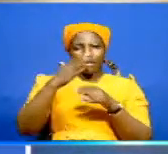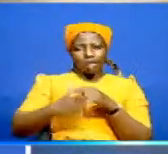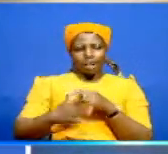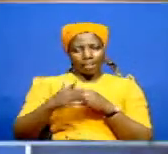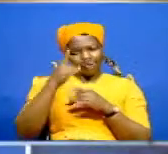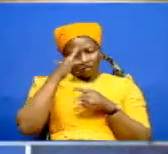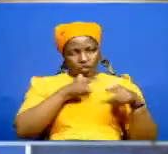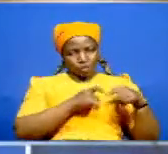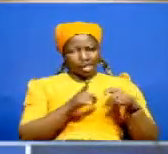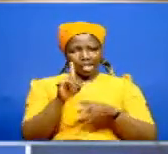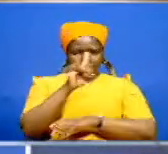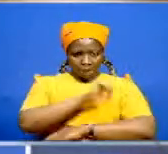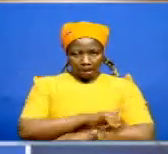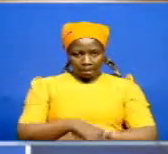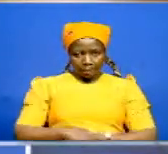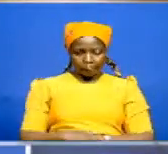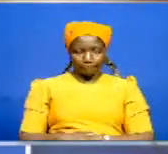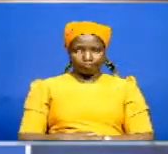details.